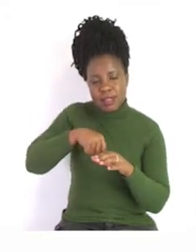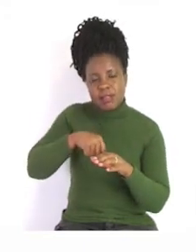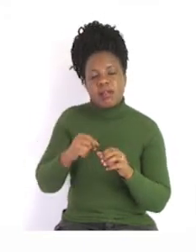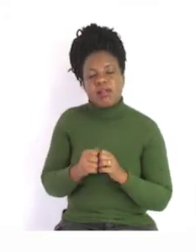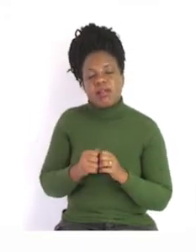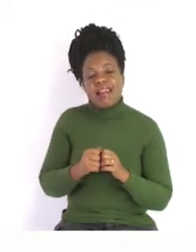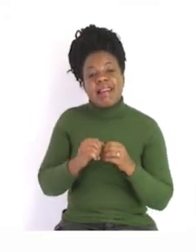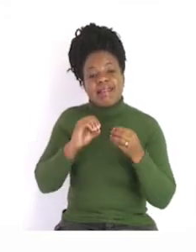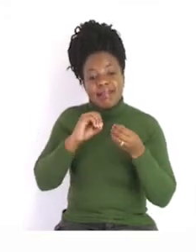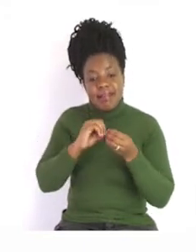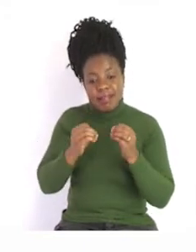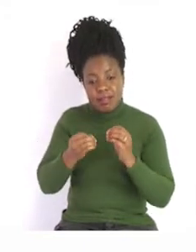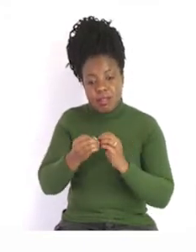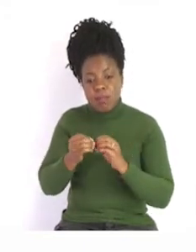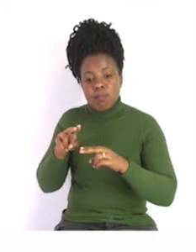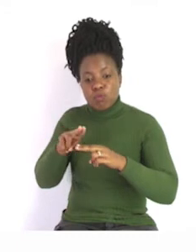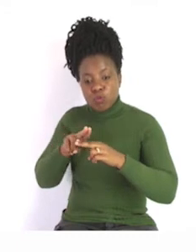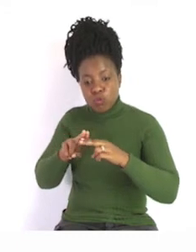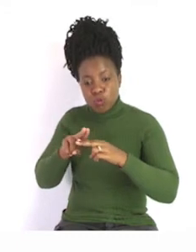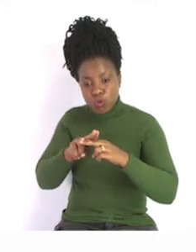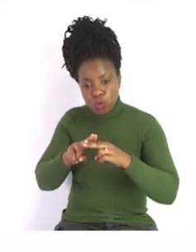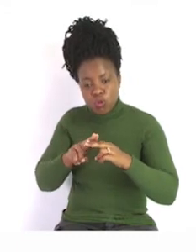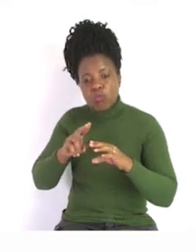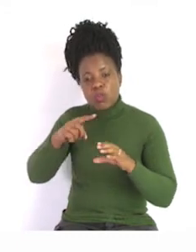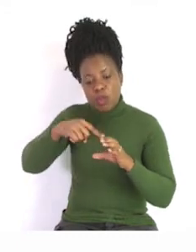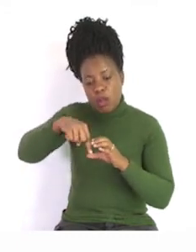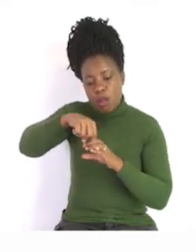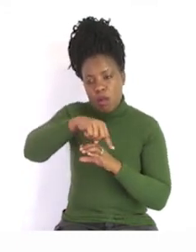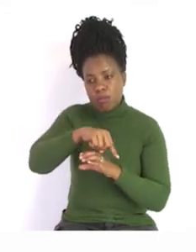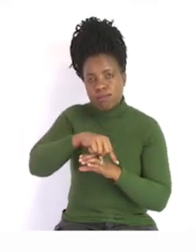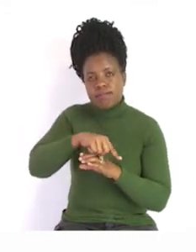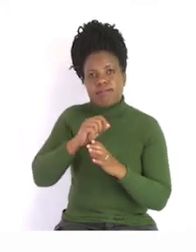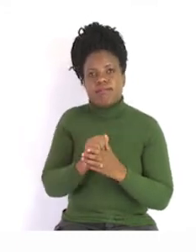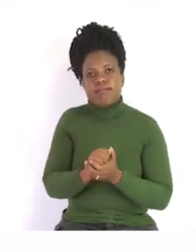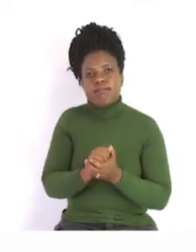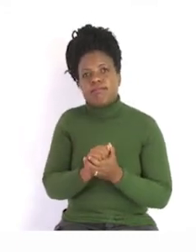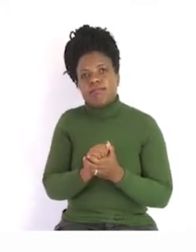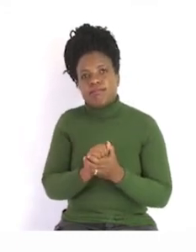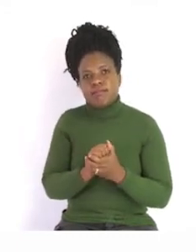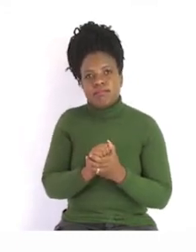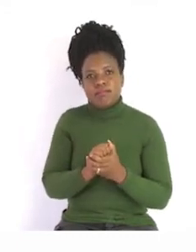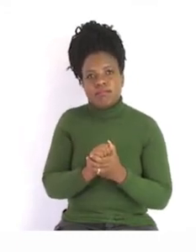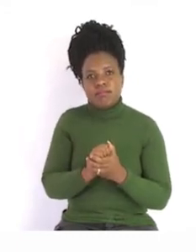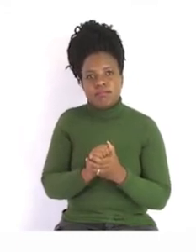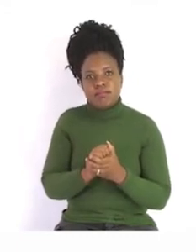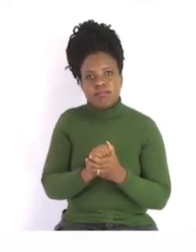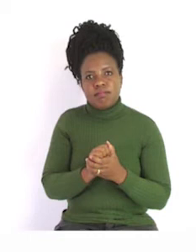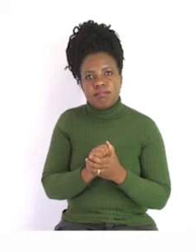using to divide is outside of the bracket. And as I said, we are going to use